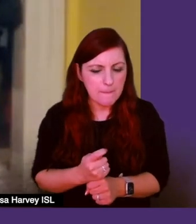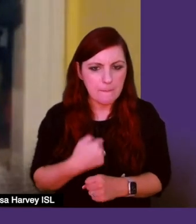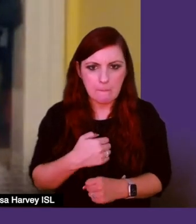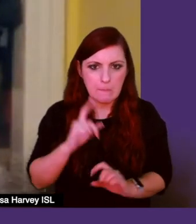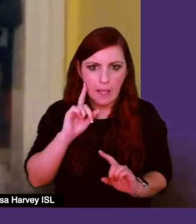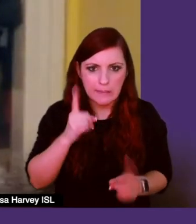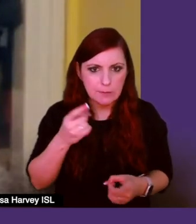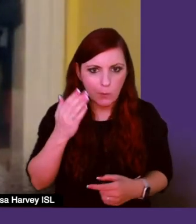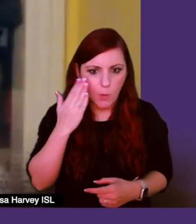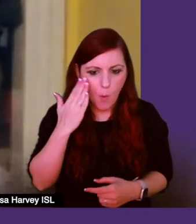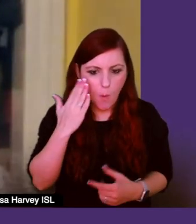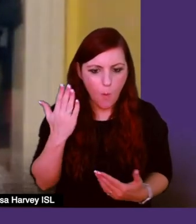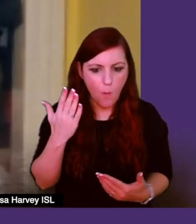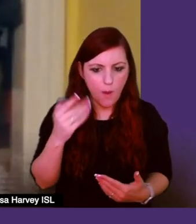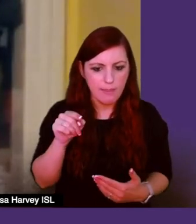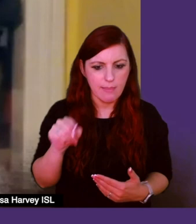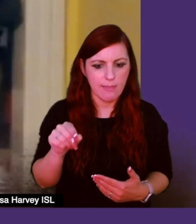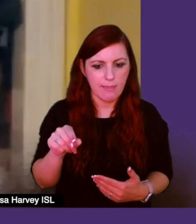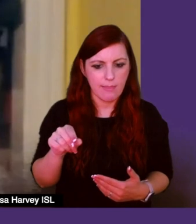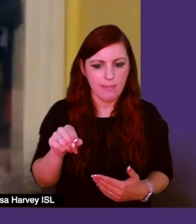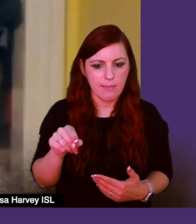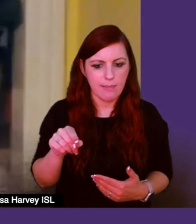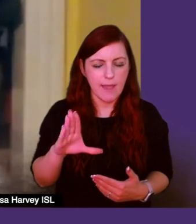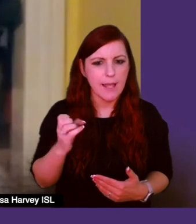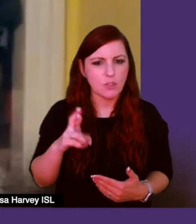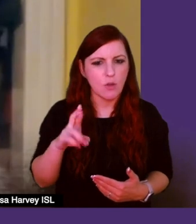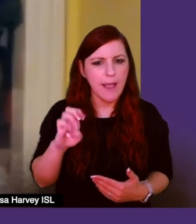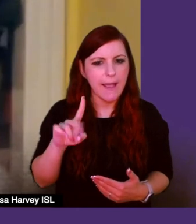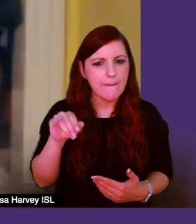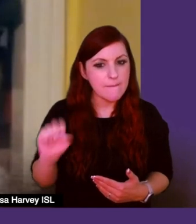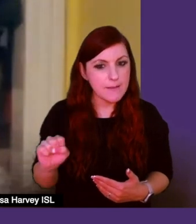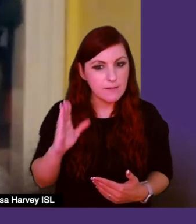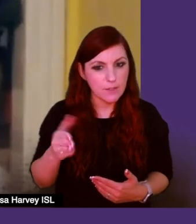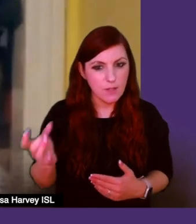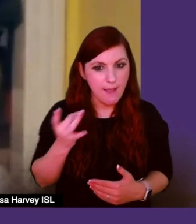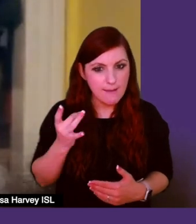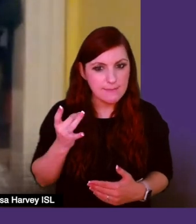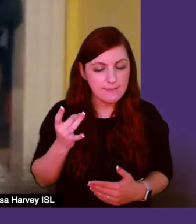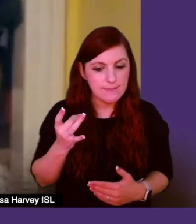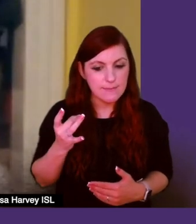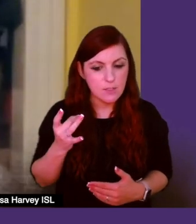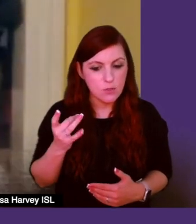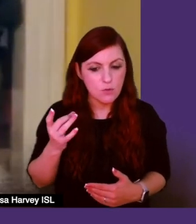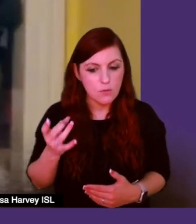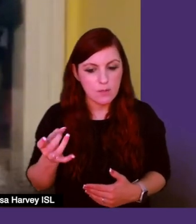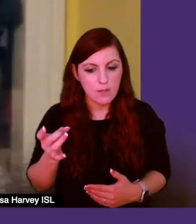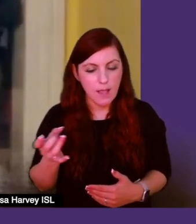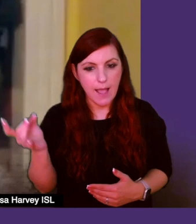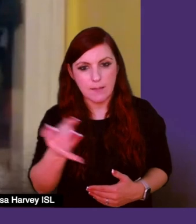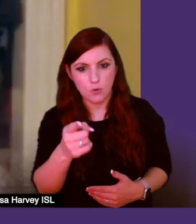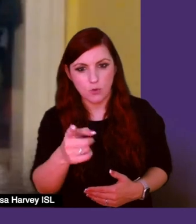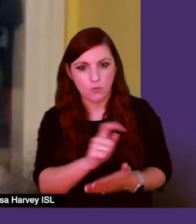I didn't know that Lisa Evans has been asked to